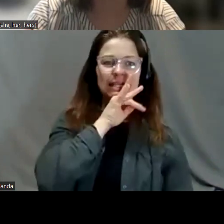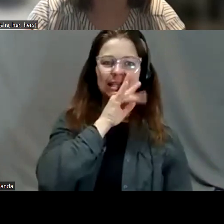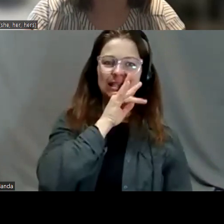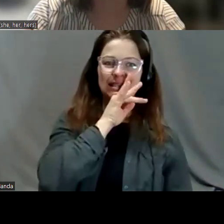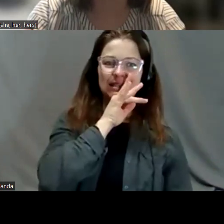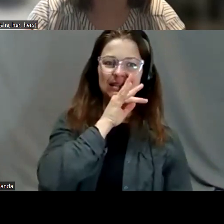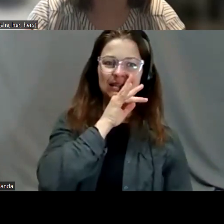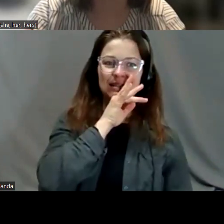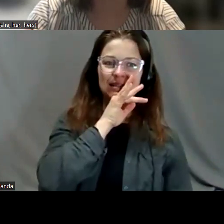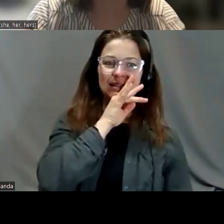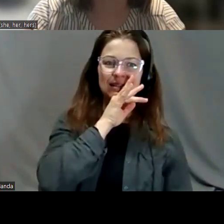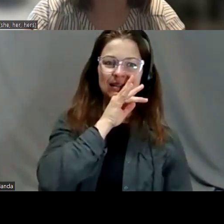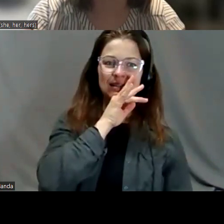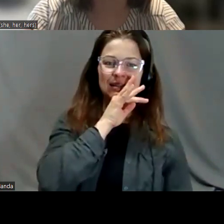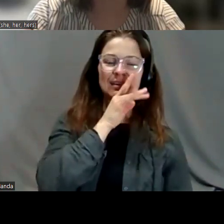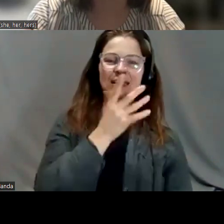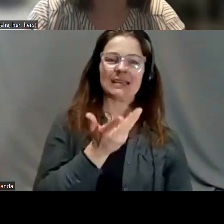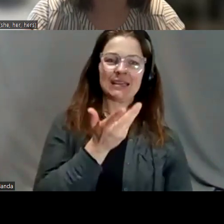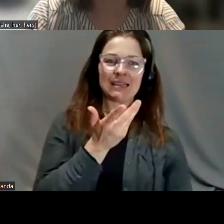So writing,